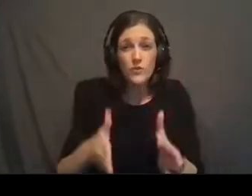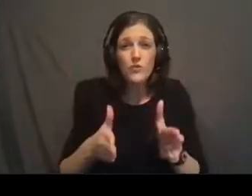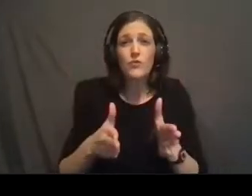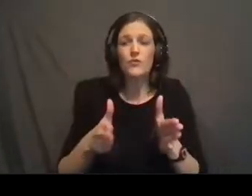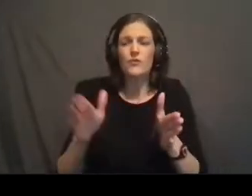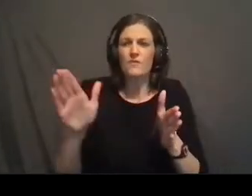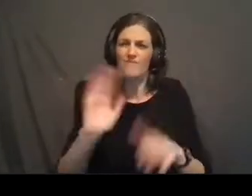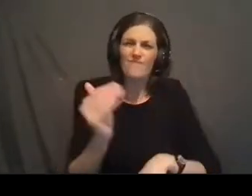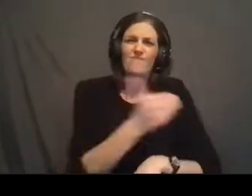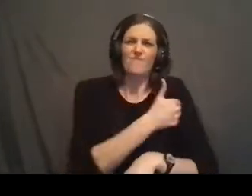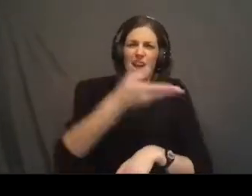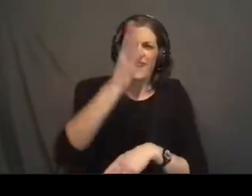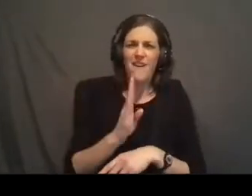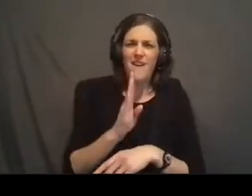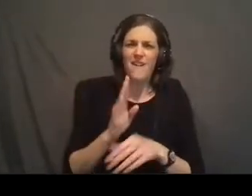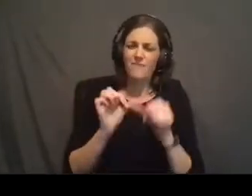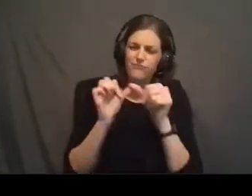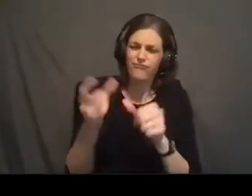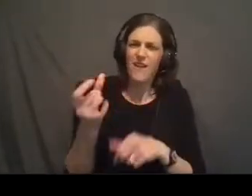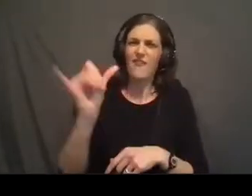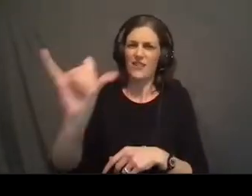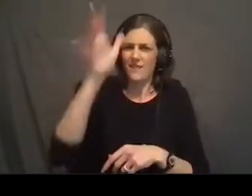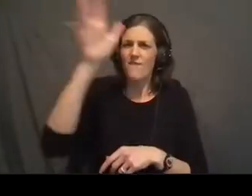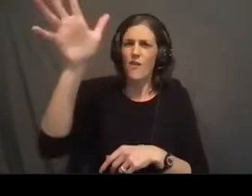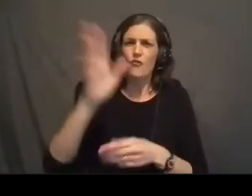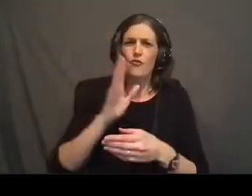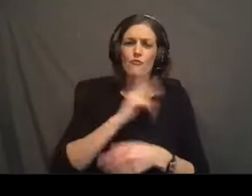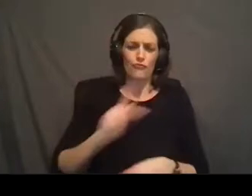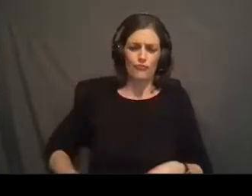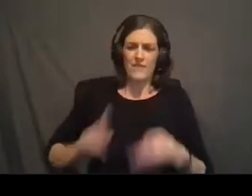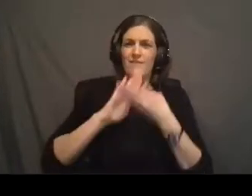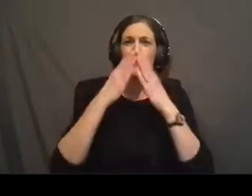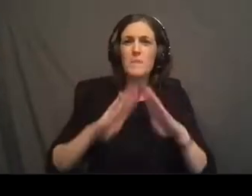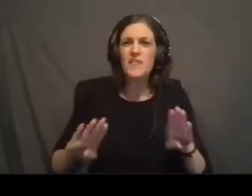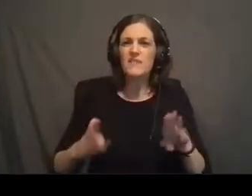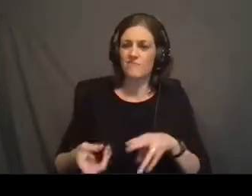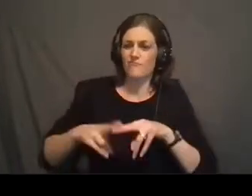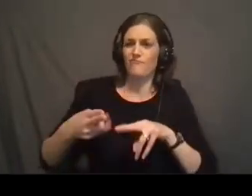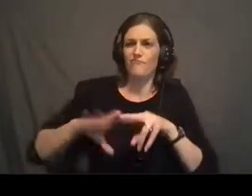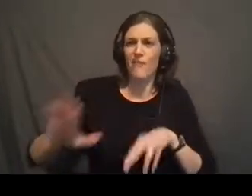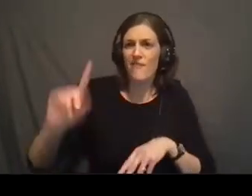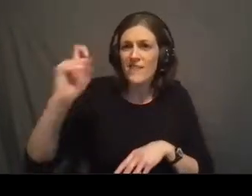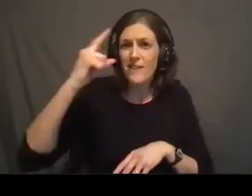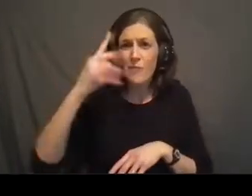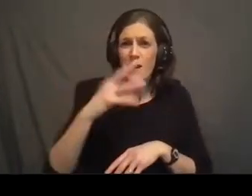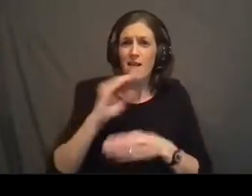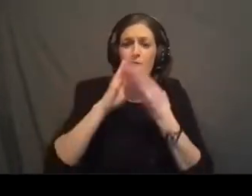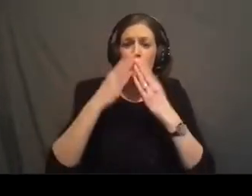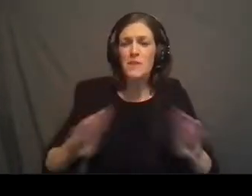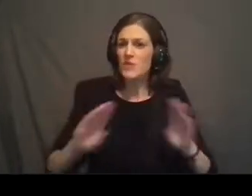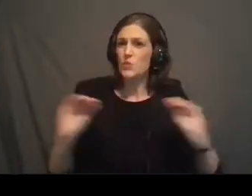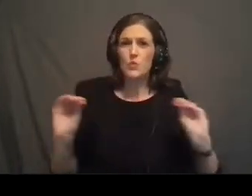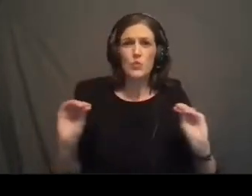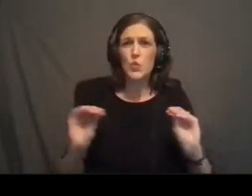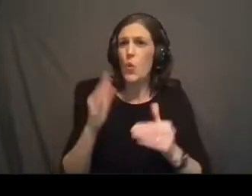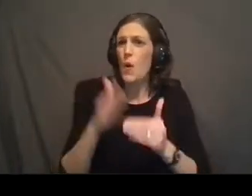Mighty God, Everlasting Father, Prince of Peace. And of the increase of his government and of peace there will be no end.